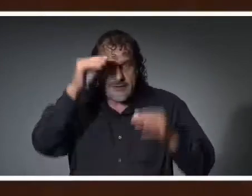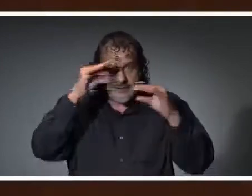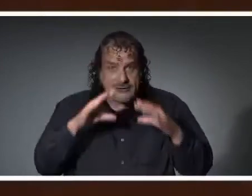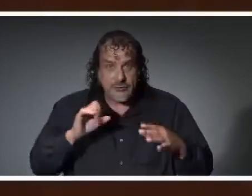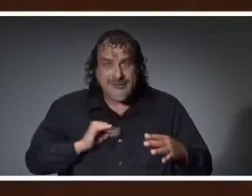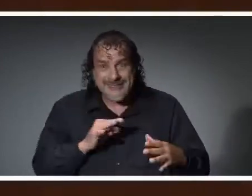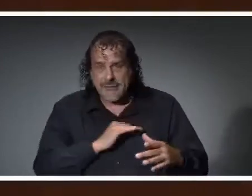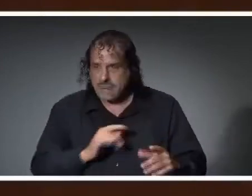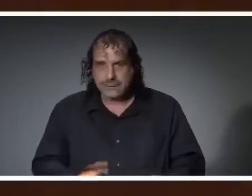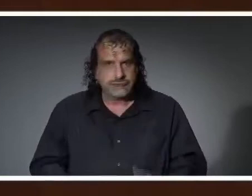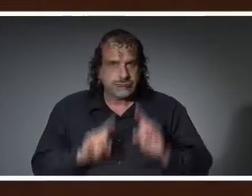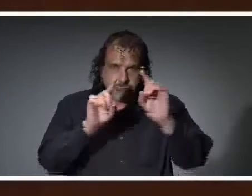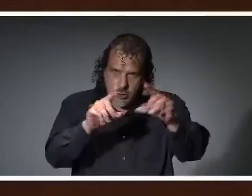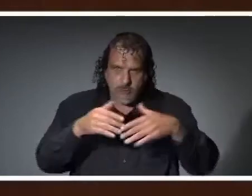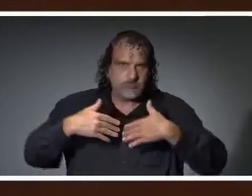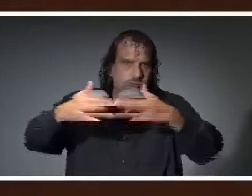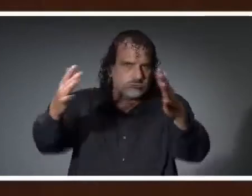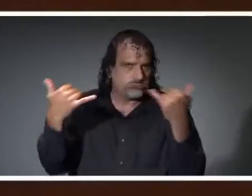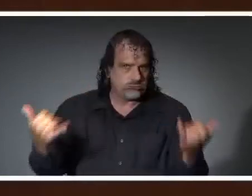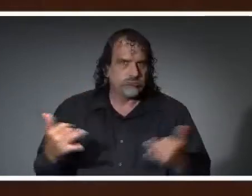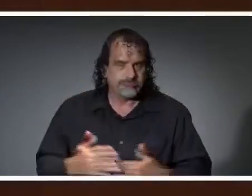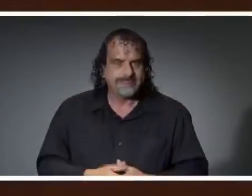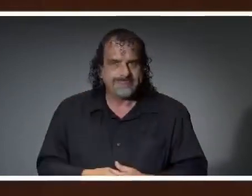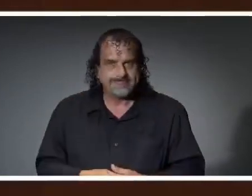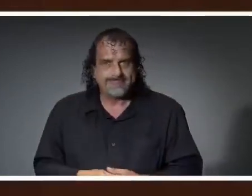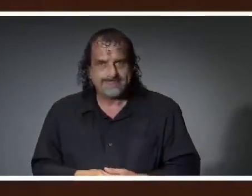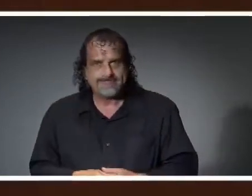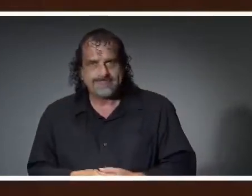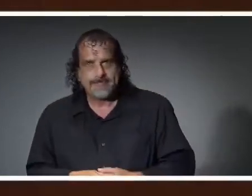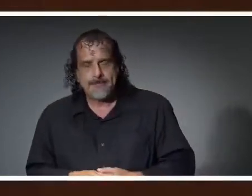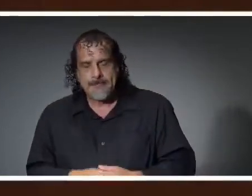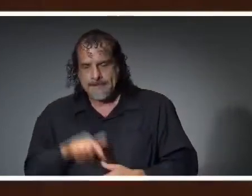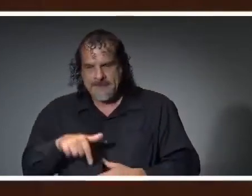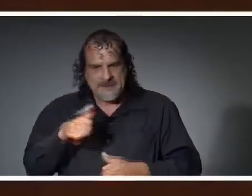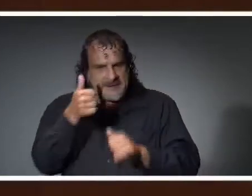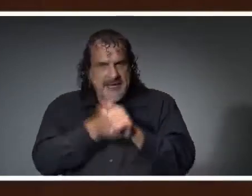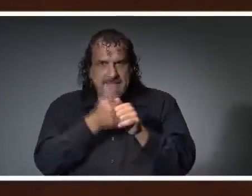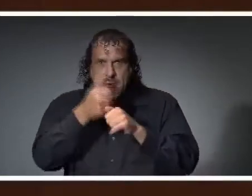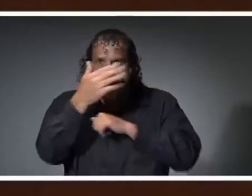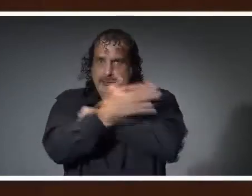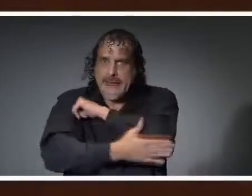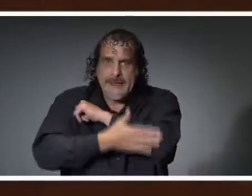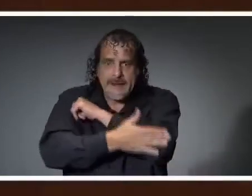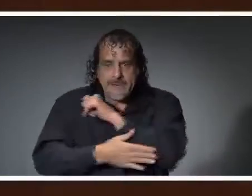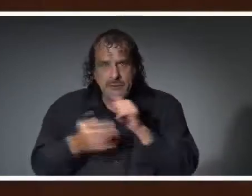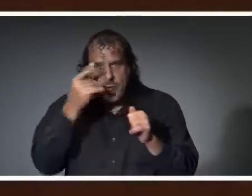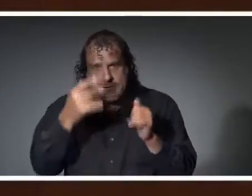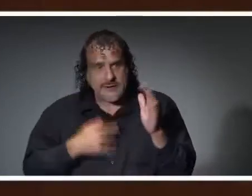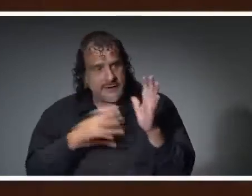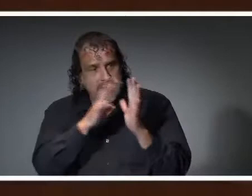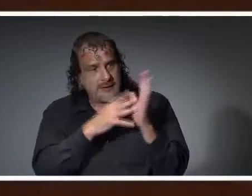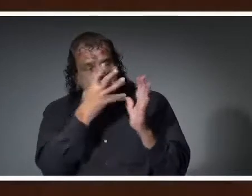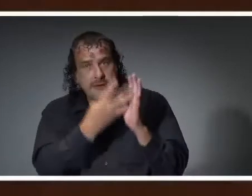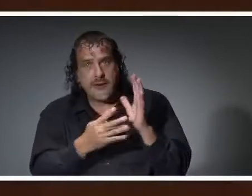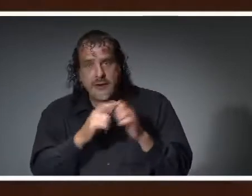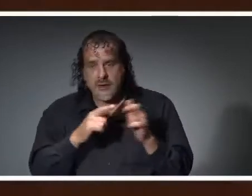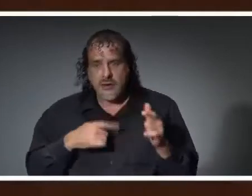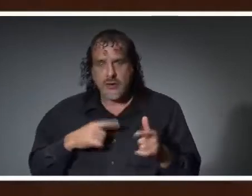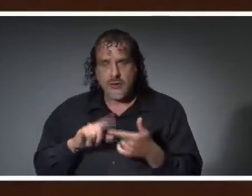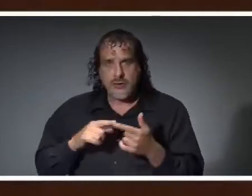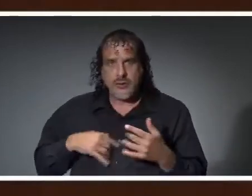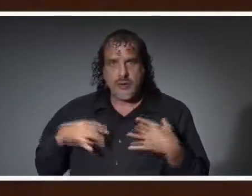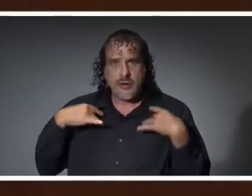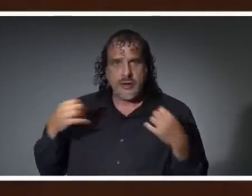go just because they want to. And this is going to be in every county. And if you want to see the schedule, please go to healthyms.com and